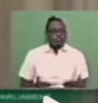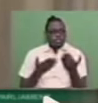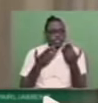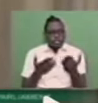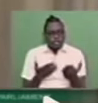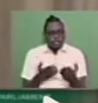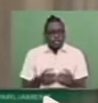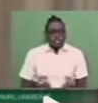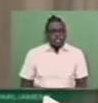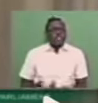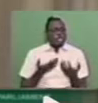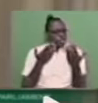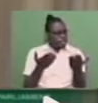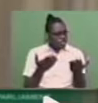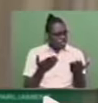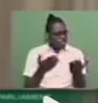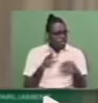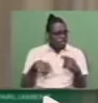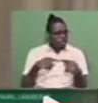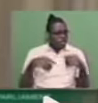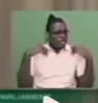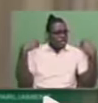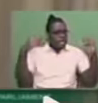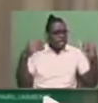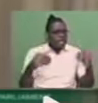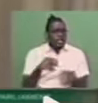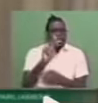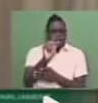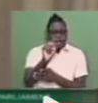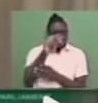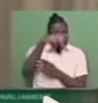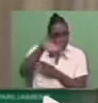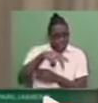On the selling, privatizing of all NP gas stations,